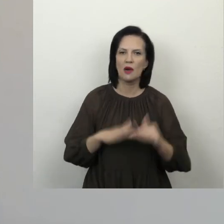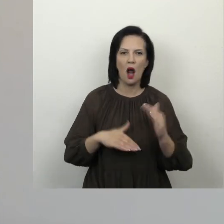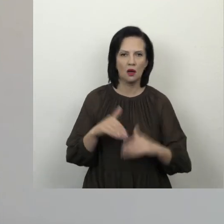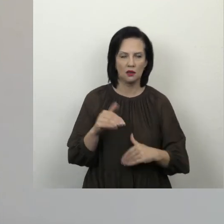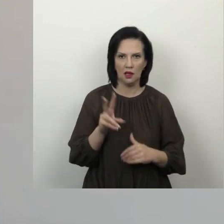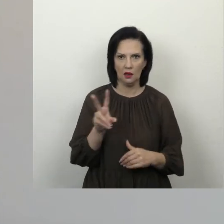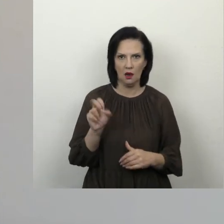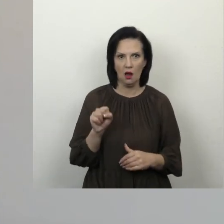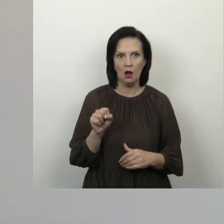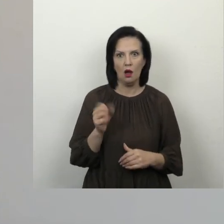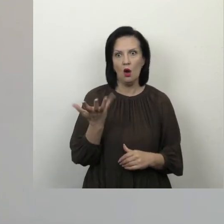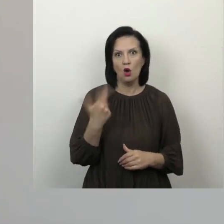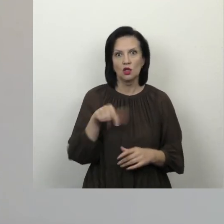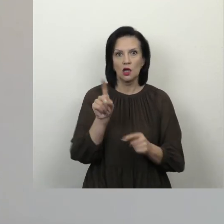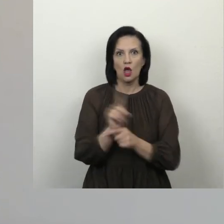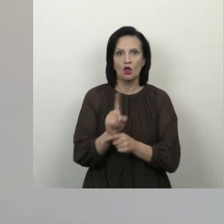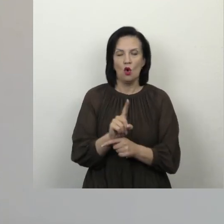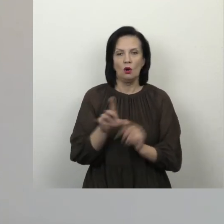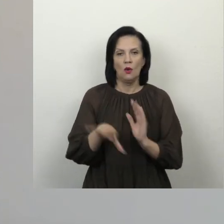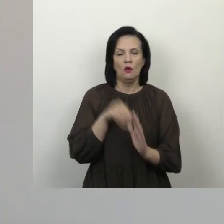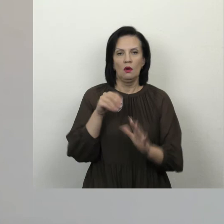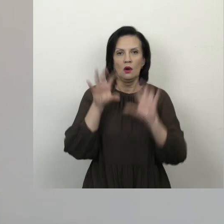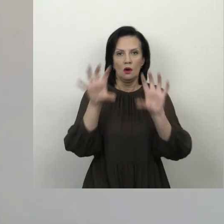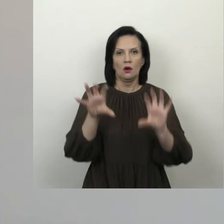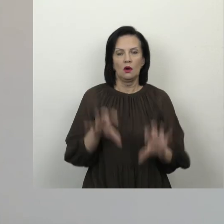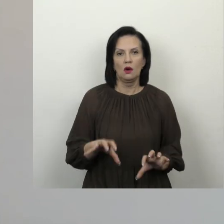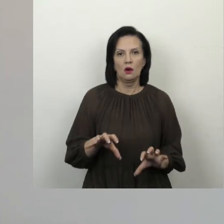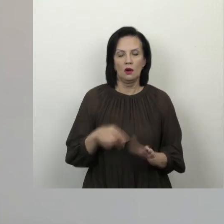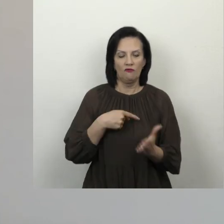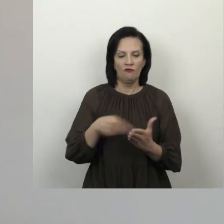a diverse case law, since